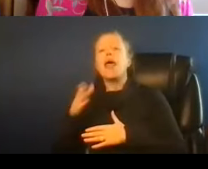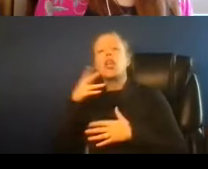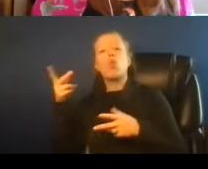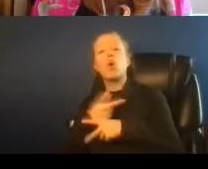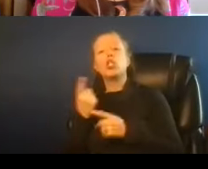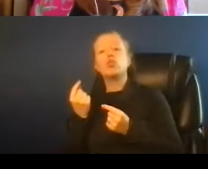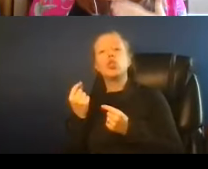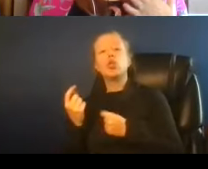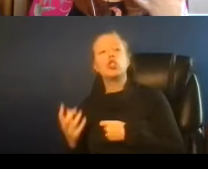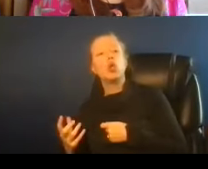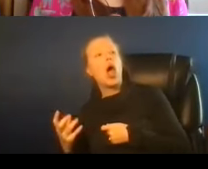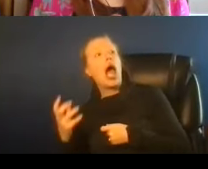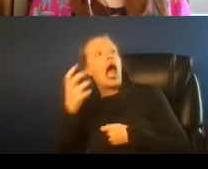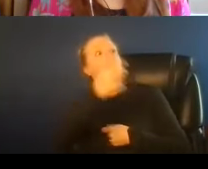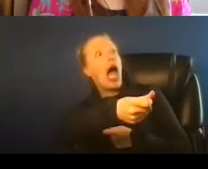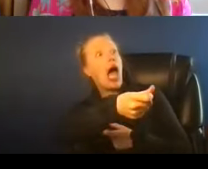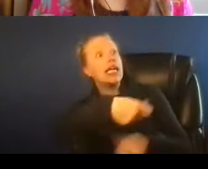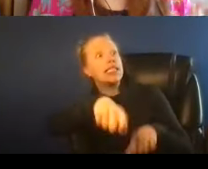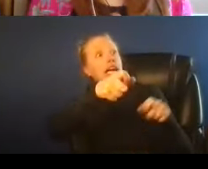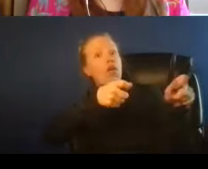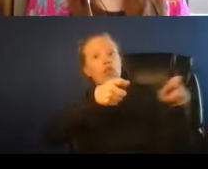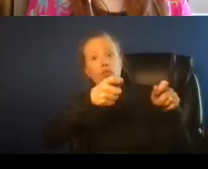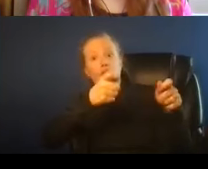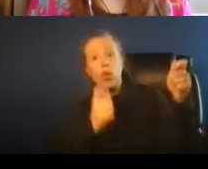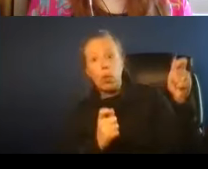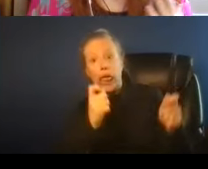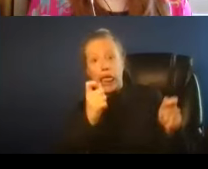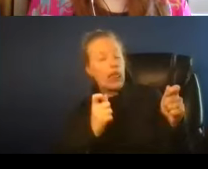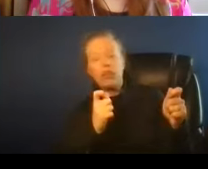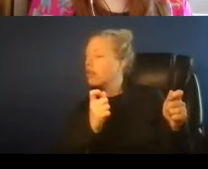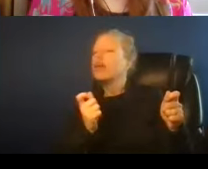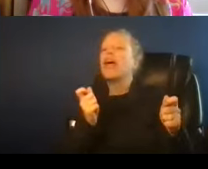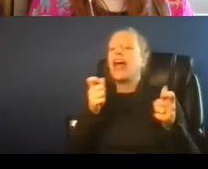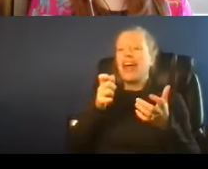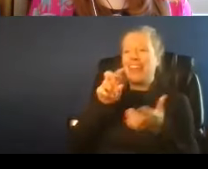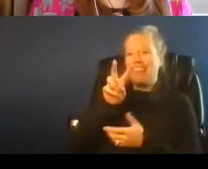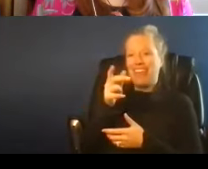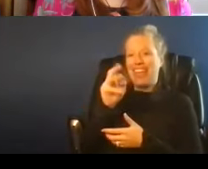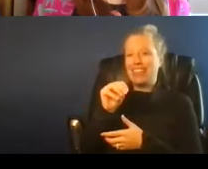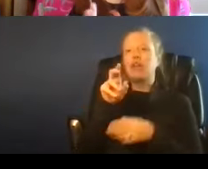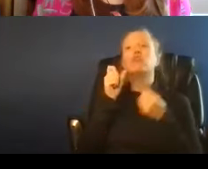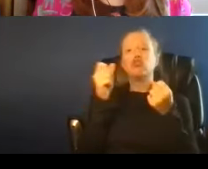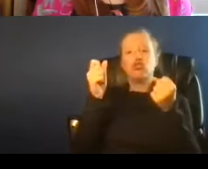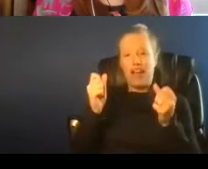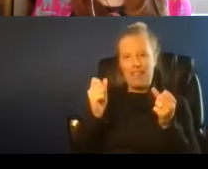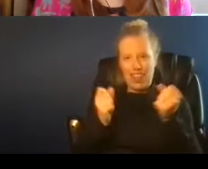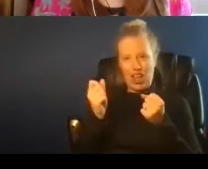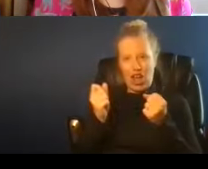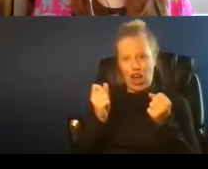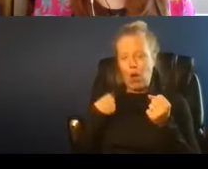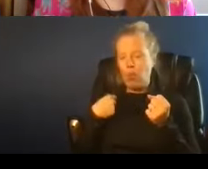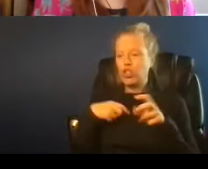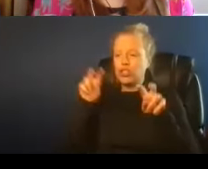the wheel. We have to let the people who are driving the car drive the car. We're just going to sit with